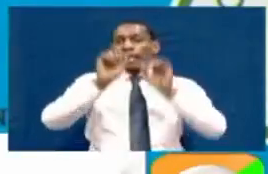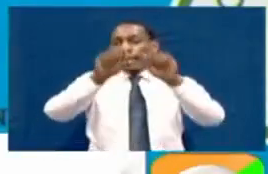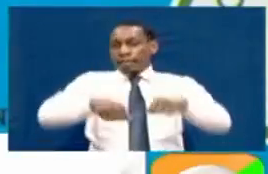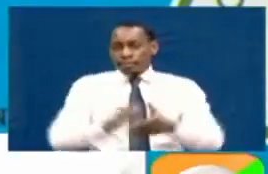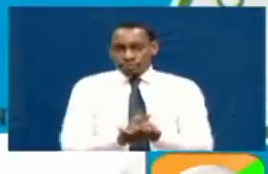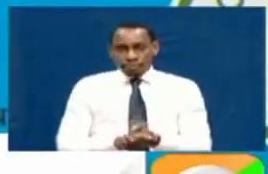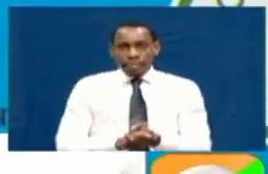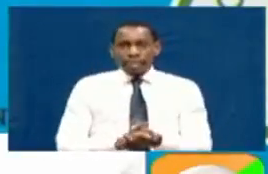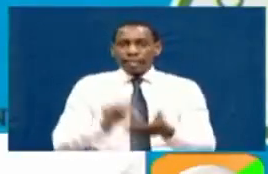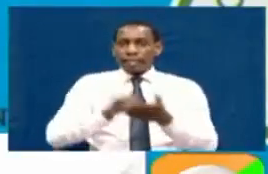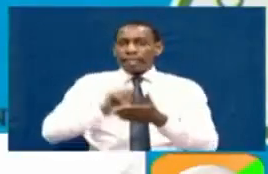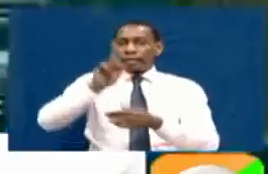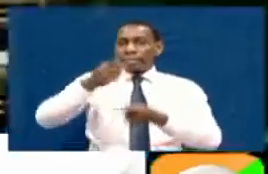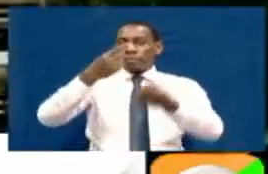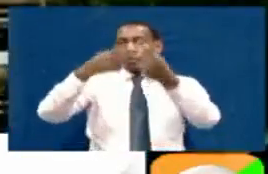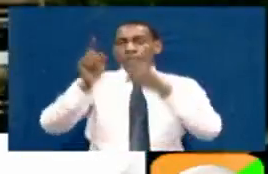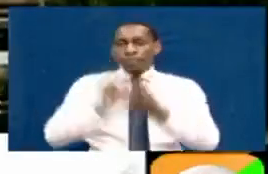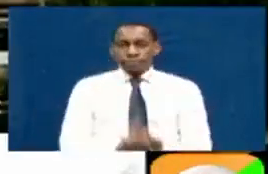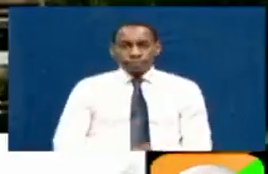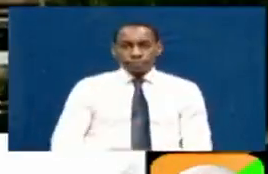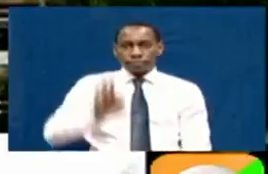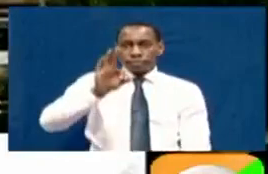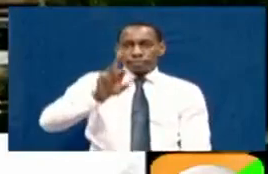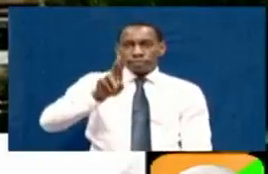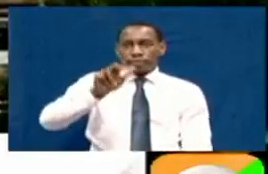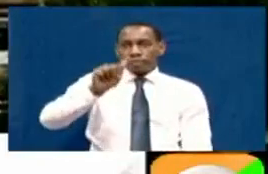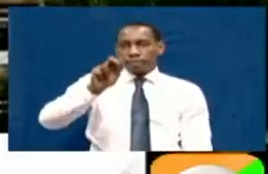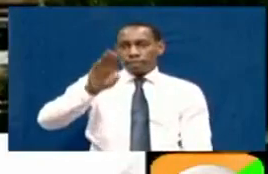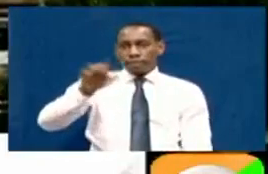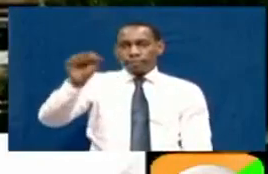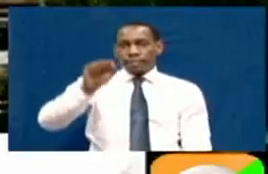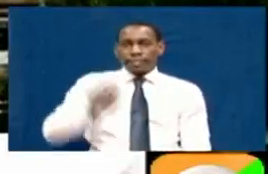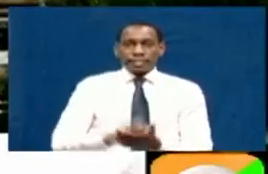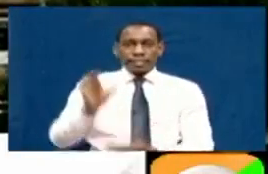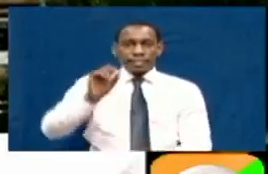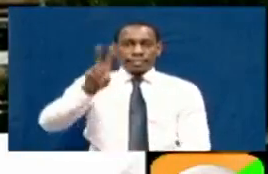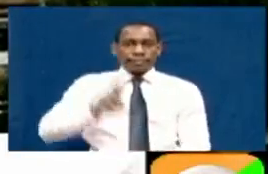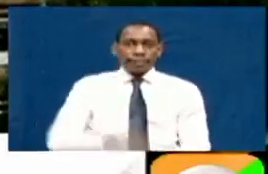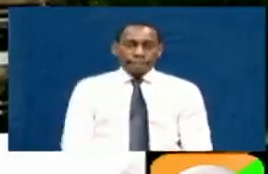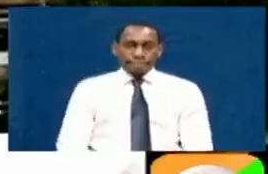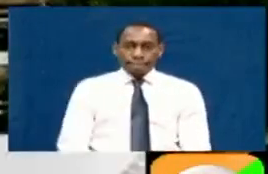and should overcome. Francis Gachuri, Citizen TV.